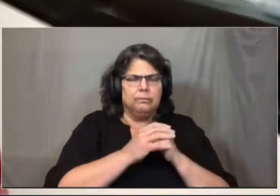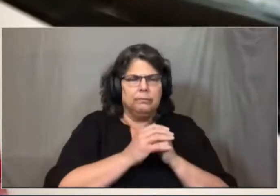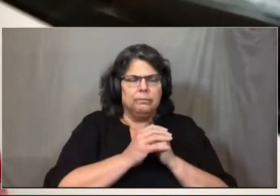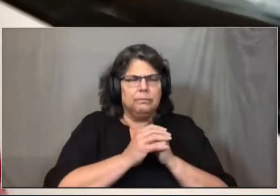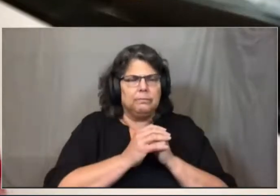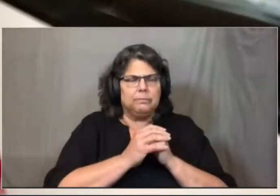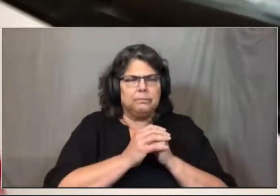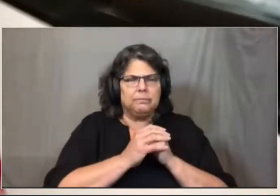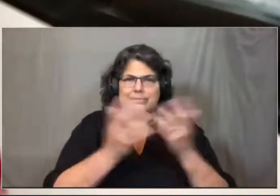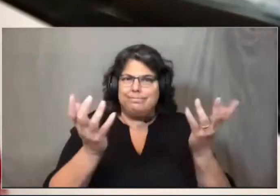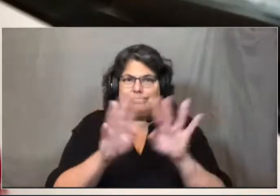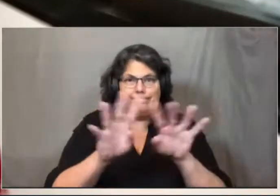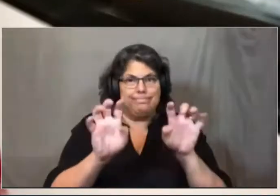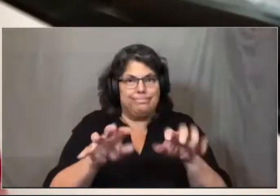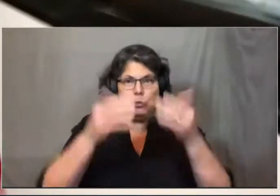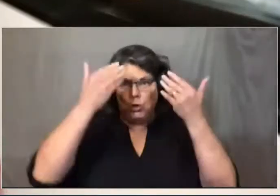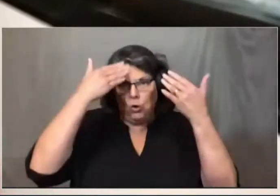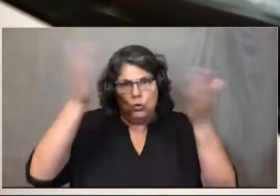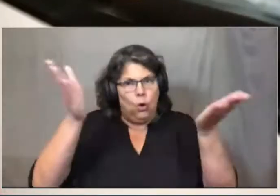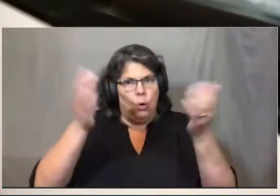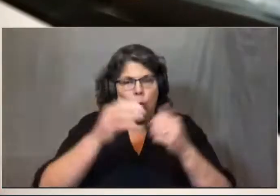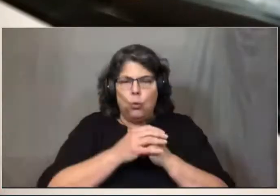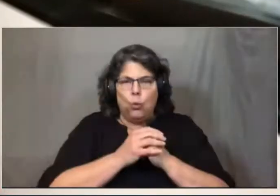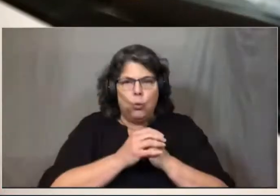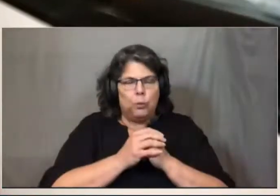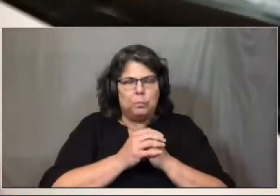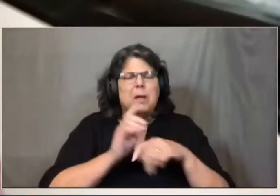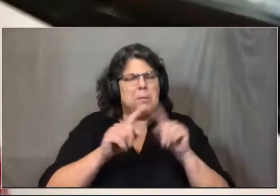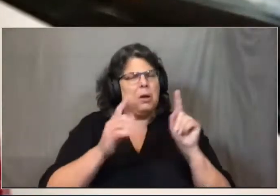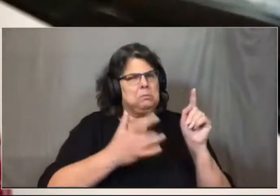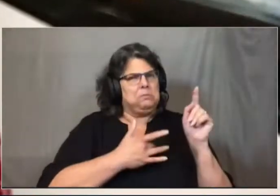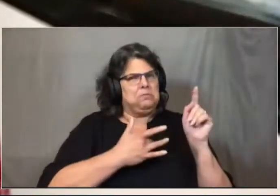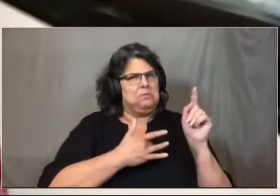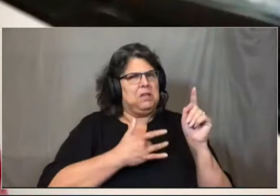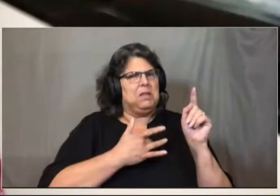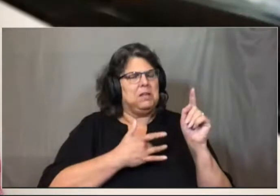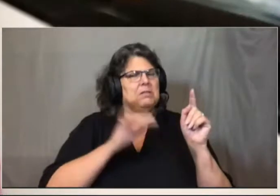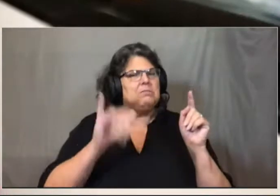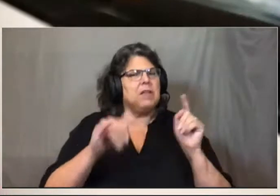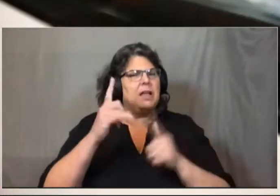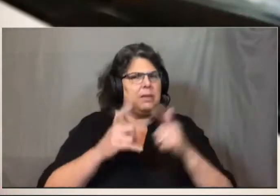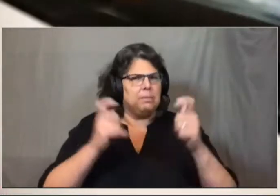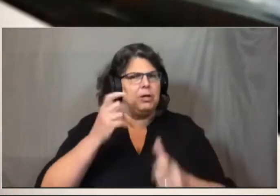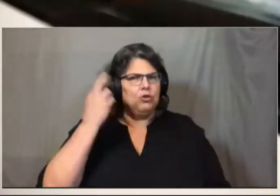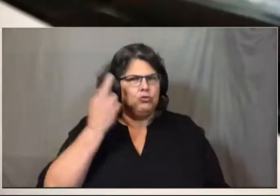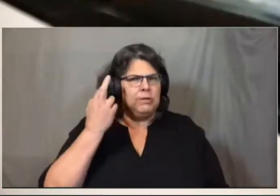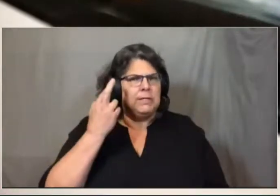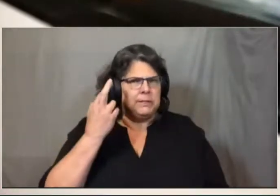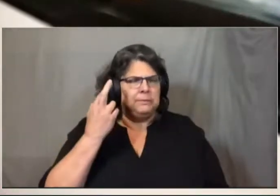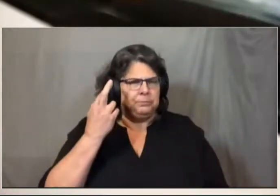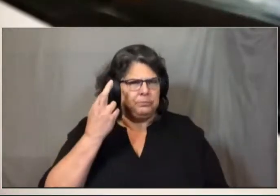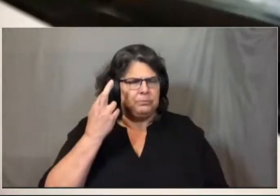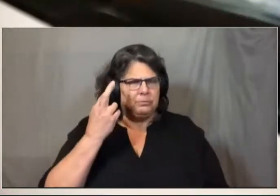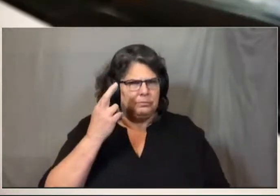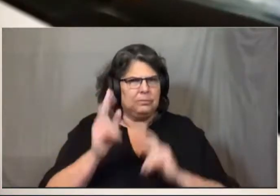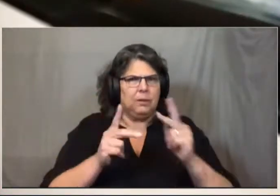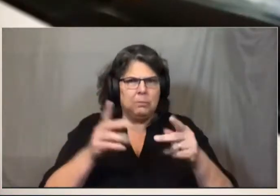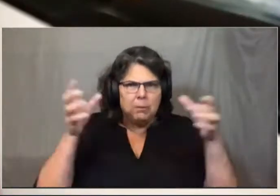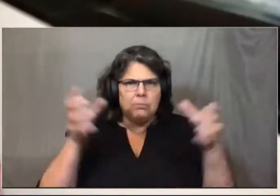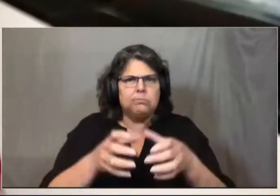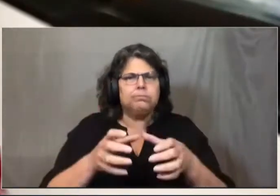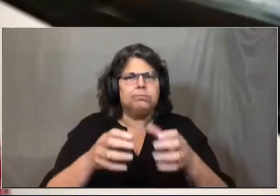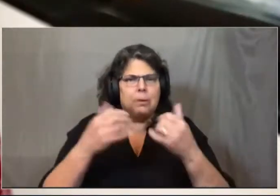It's an unknown at this point, but we believe that that's the major cause, that parties are the